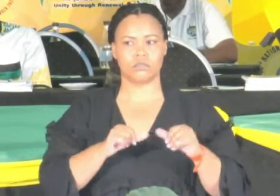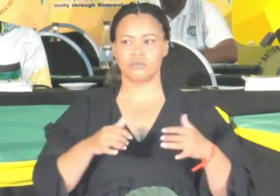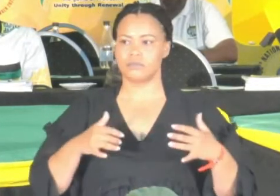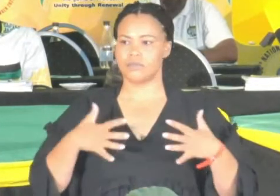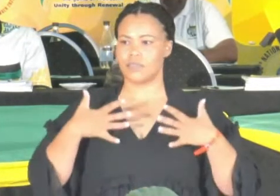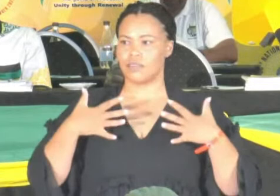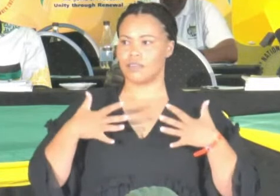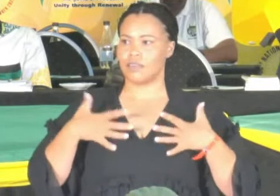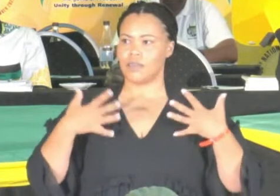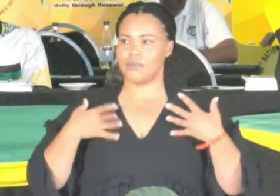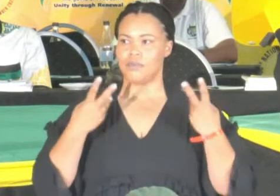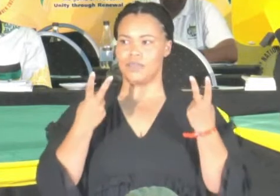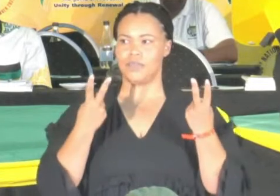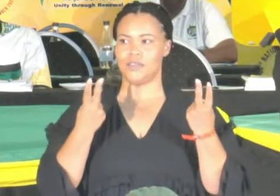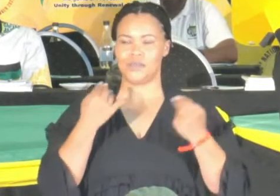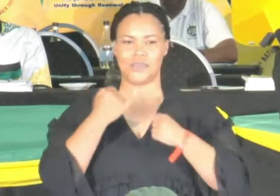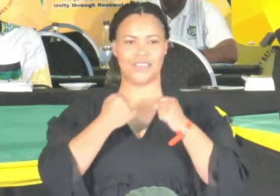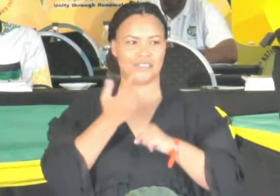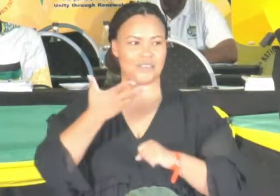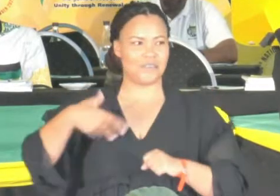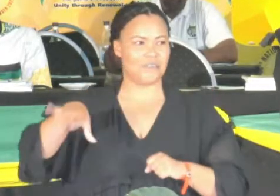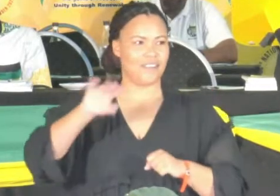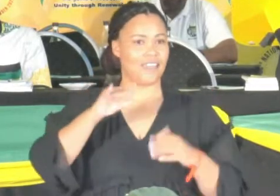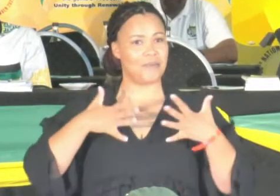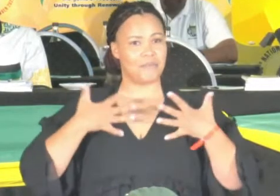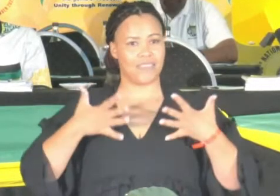Happy New Year to all of you.